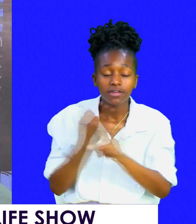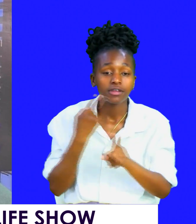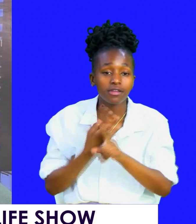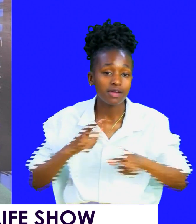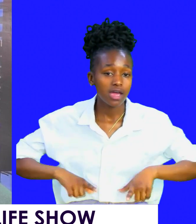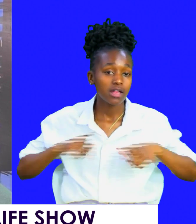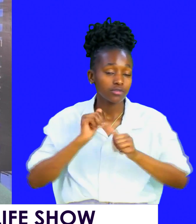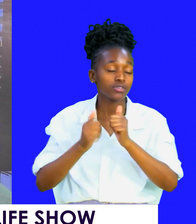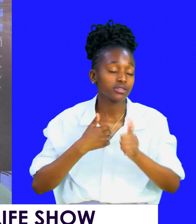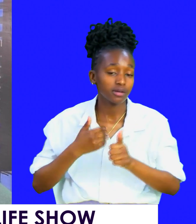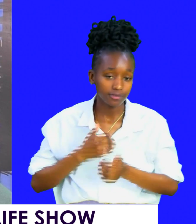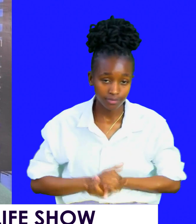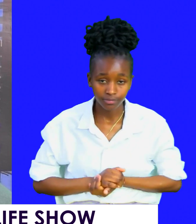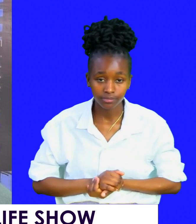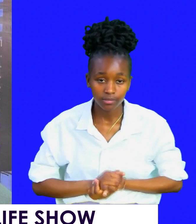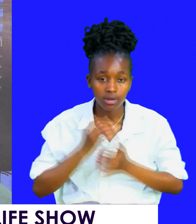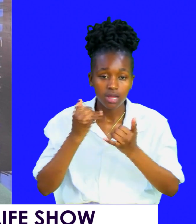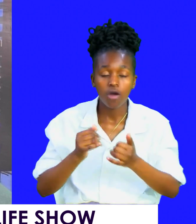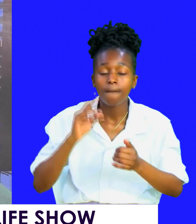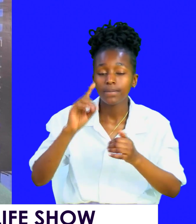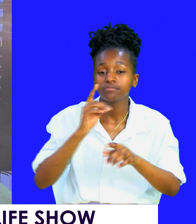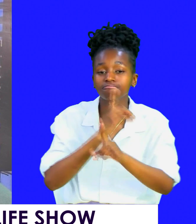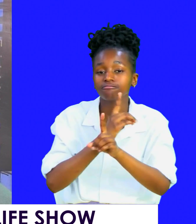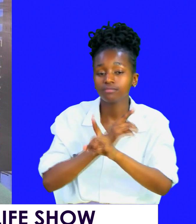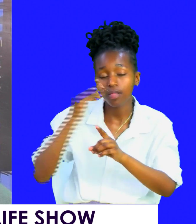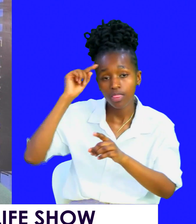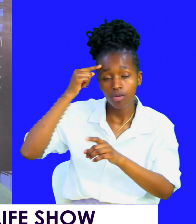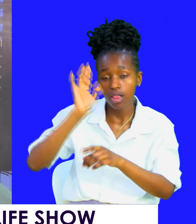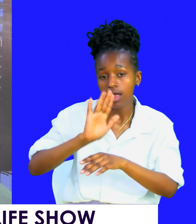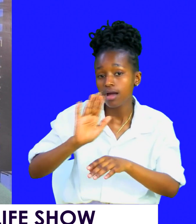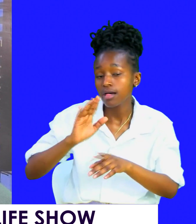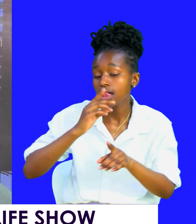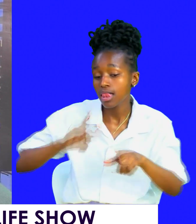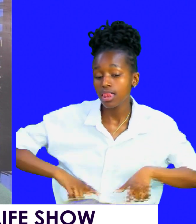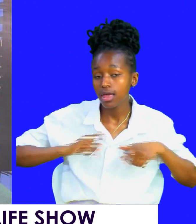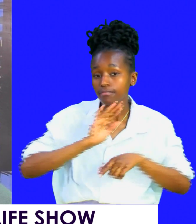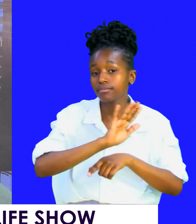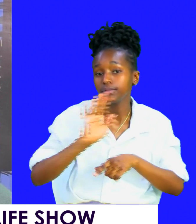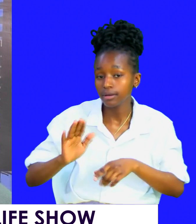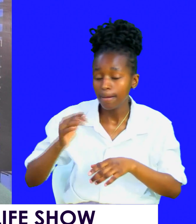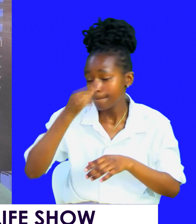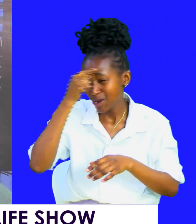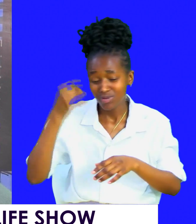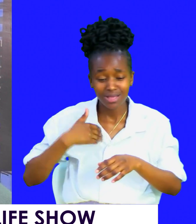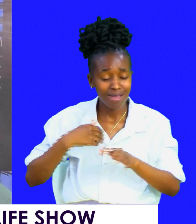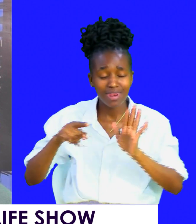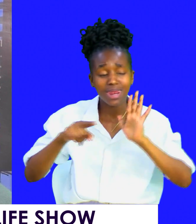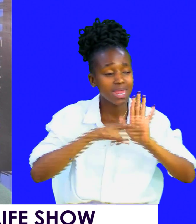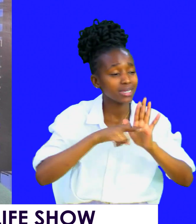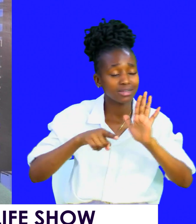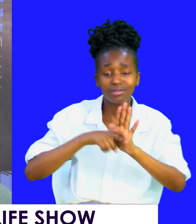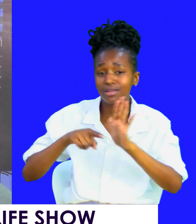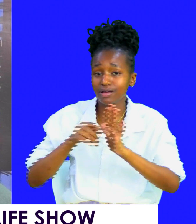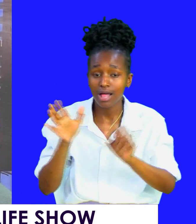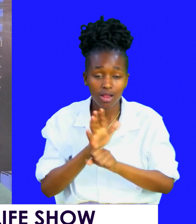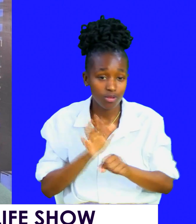protecting your thought life. There is a lot of negativity, a lot of it in the air. All you need to do is to